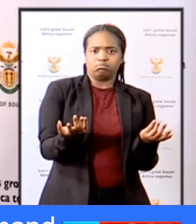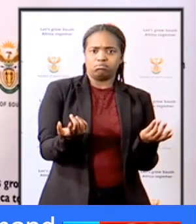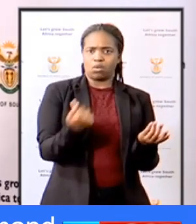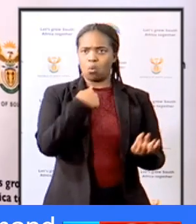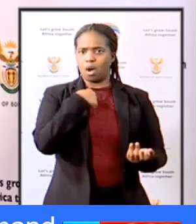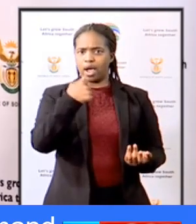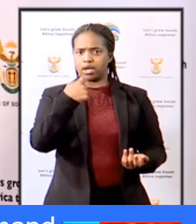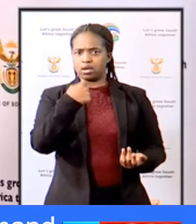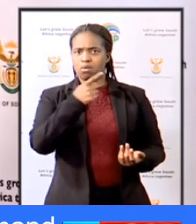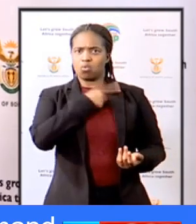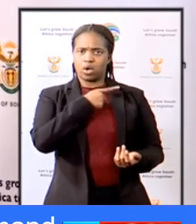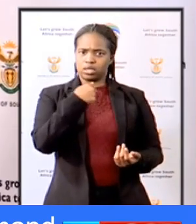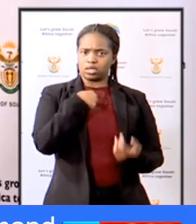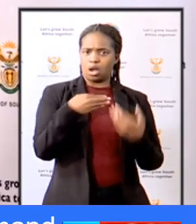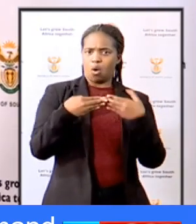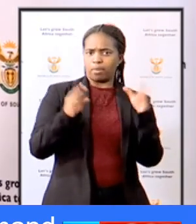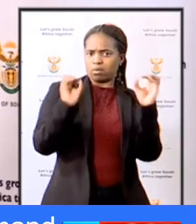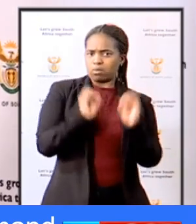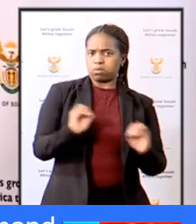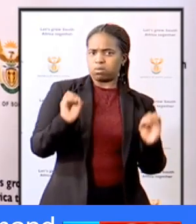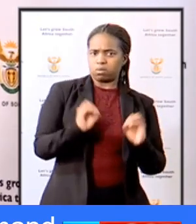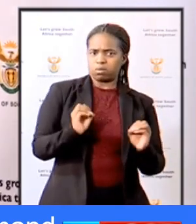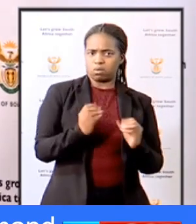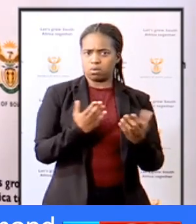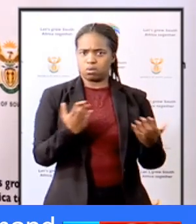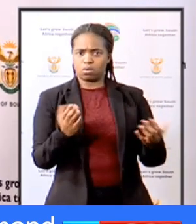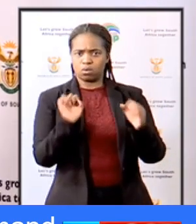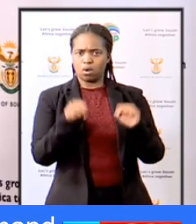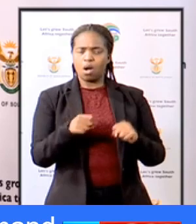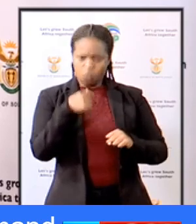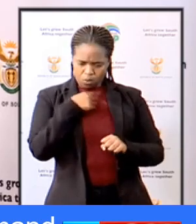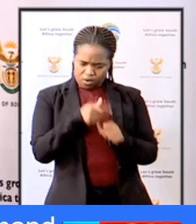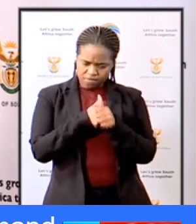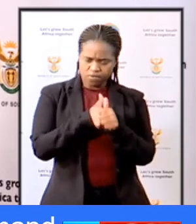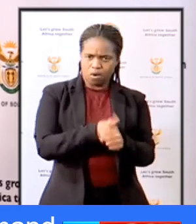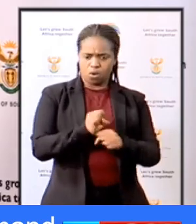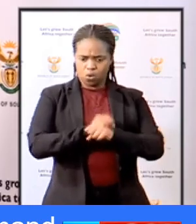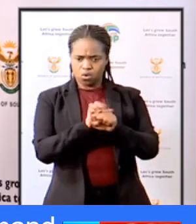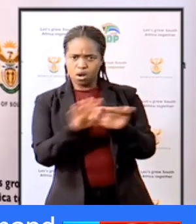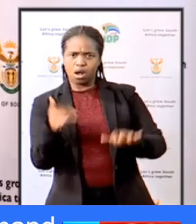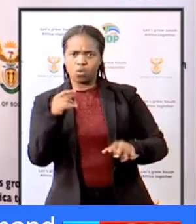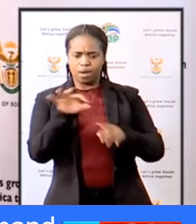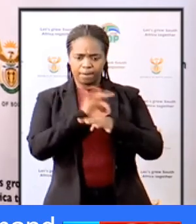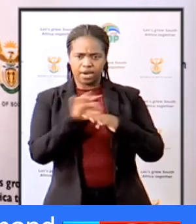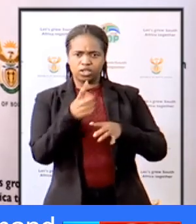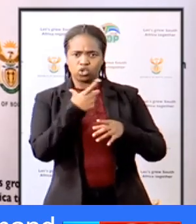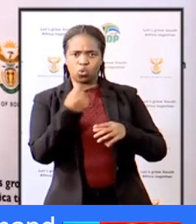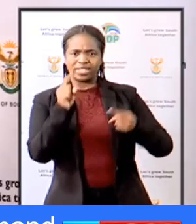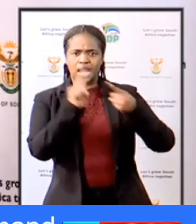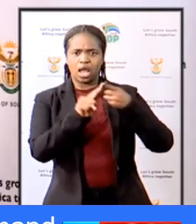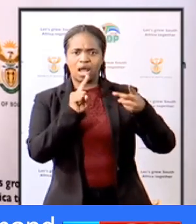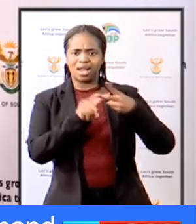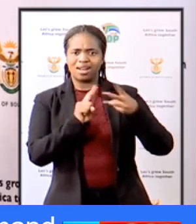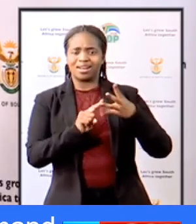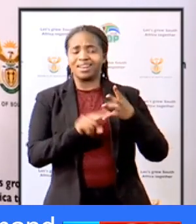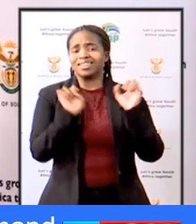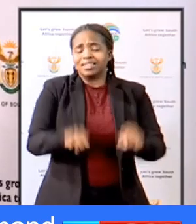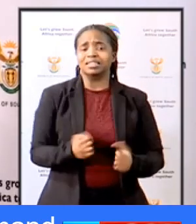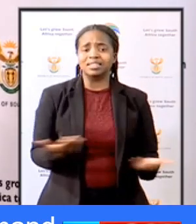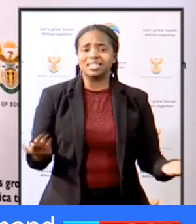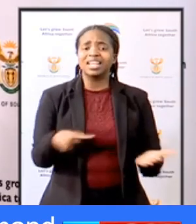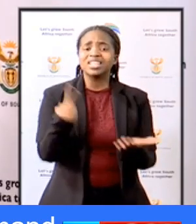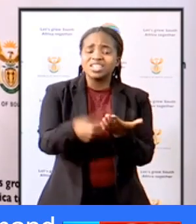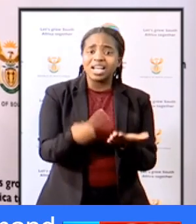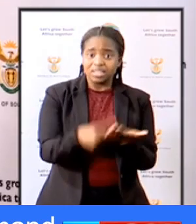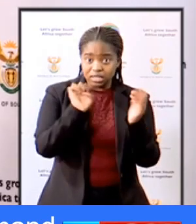that basically allow the spread of the disease. These are measures that we have put in place. In fact, there are discussions